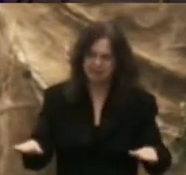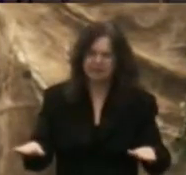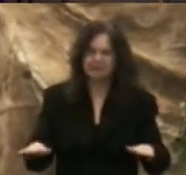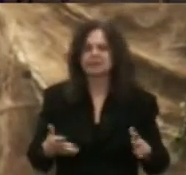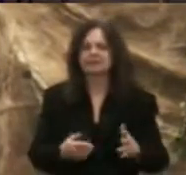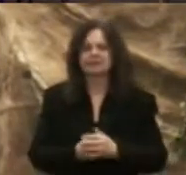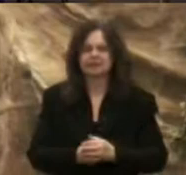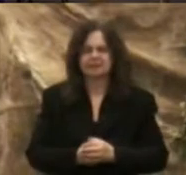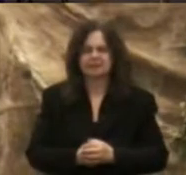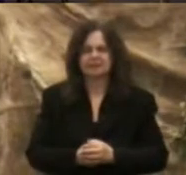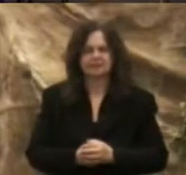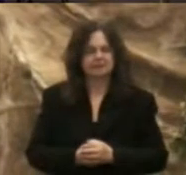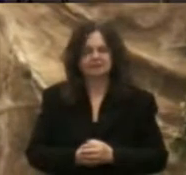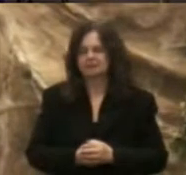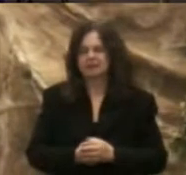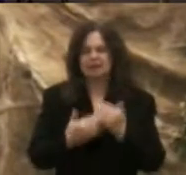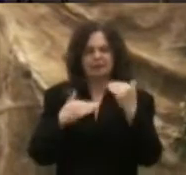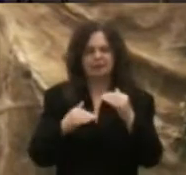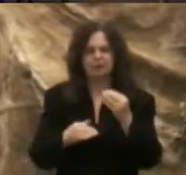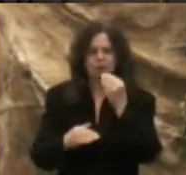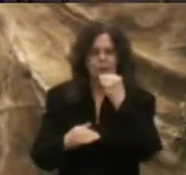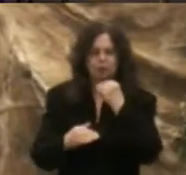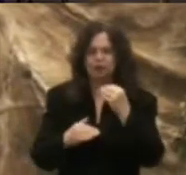keep them in abject poverty.